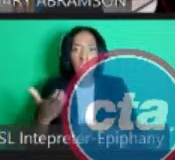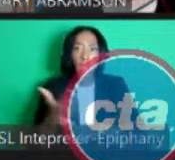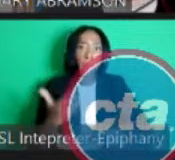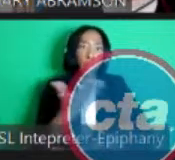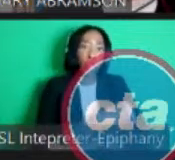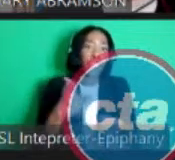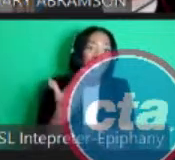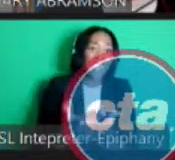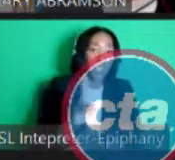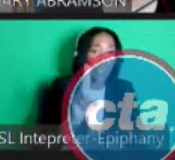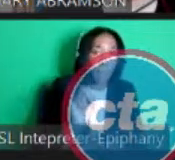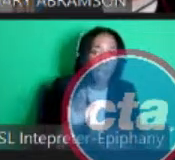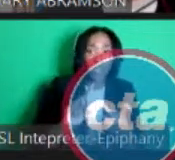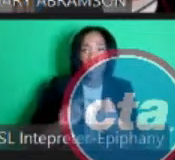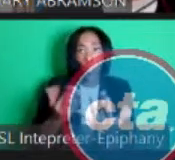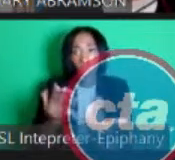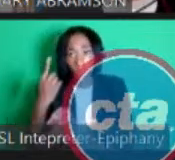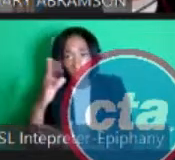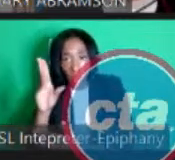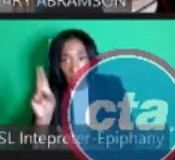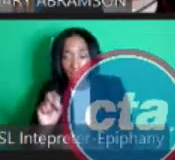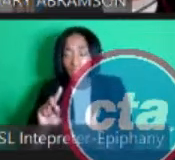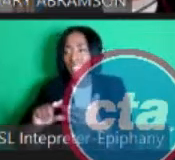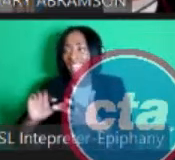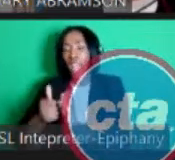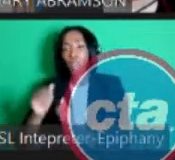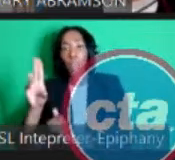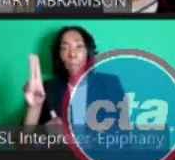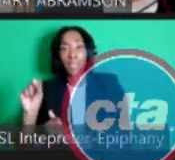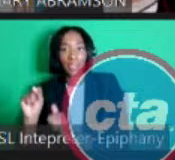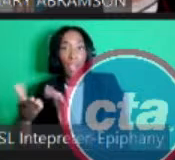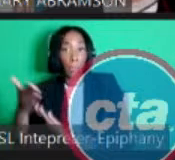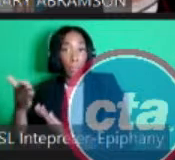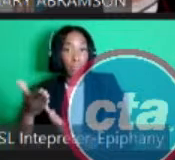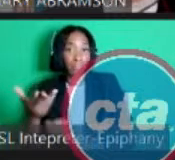for the bus, and also how the bus operates.